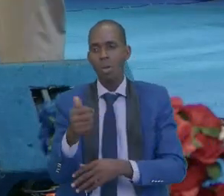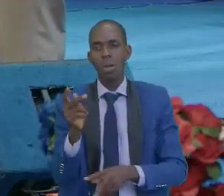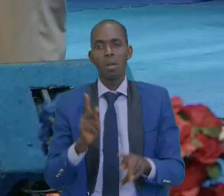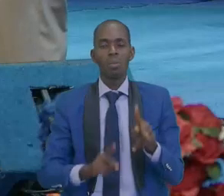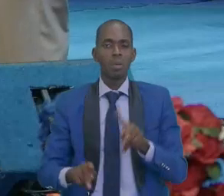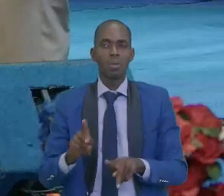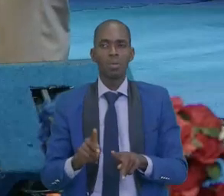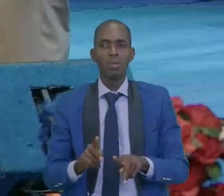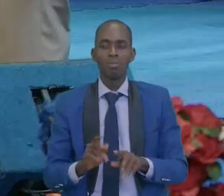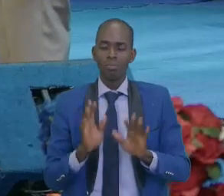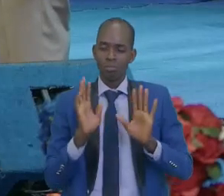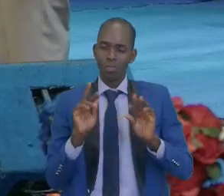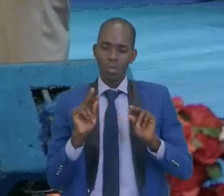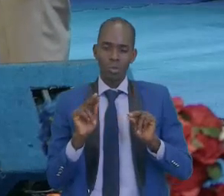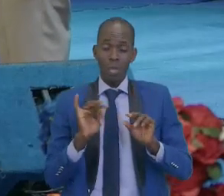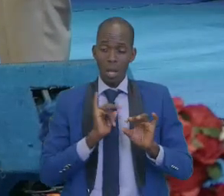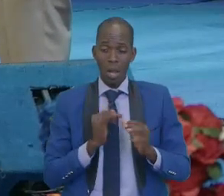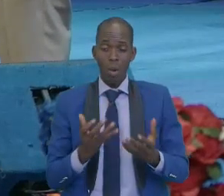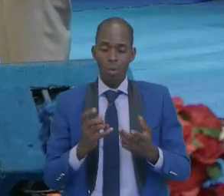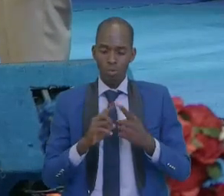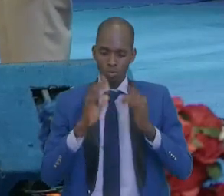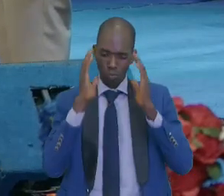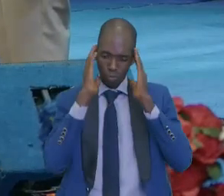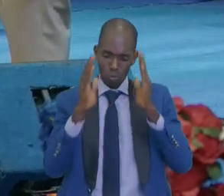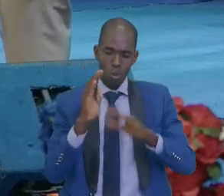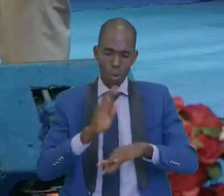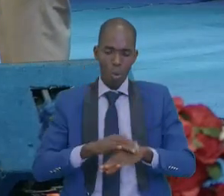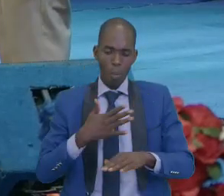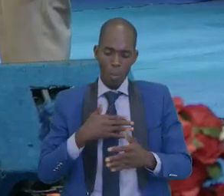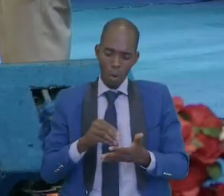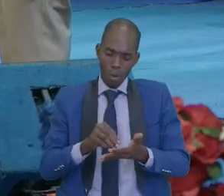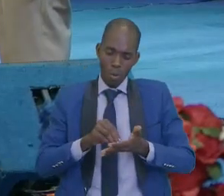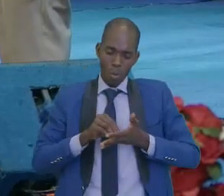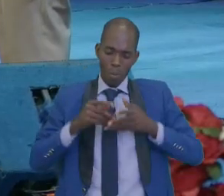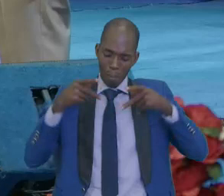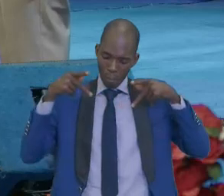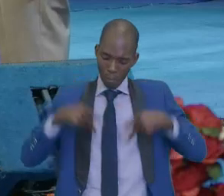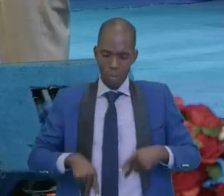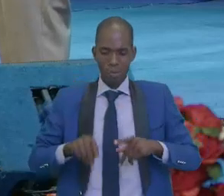said, I want to concentrate on my own personal situation tonight.